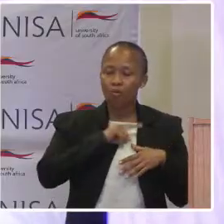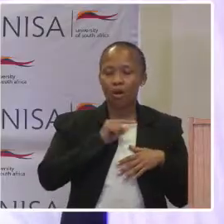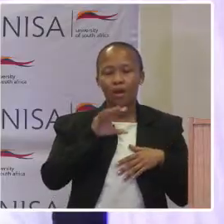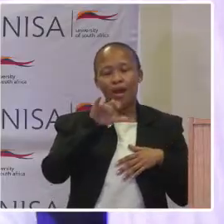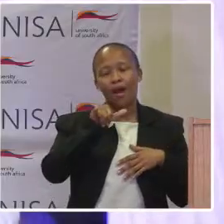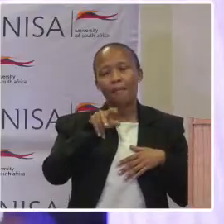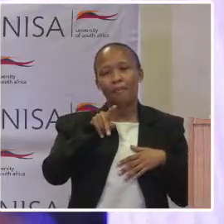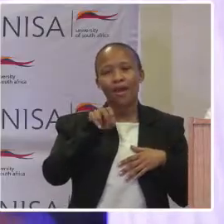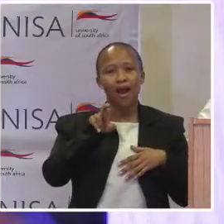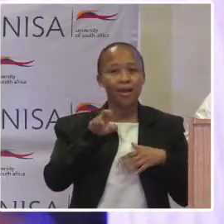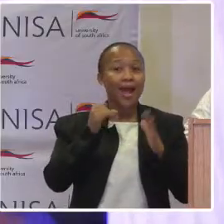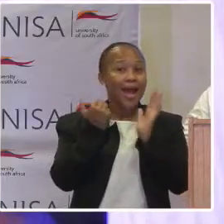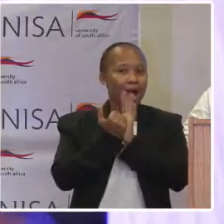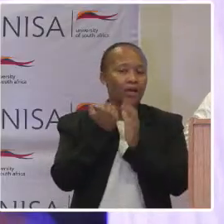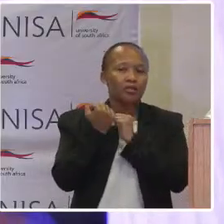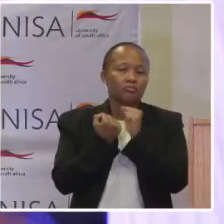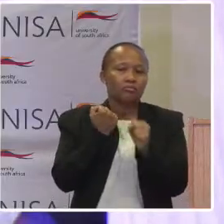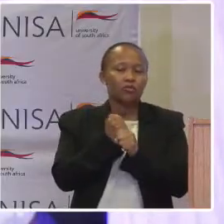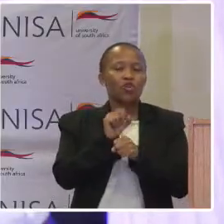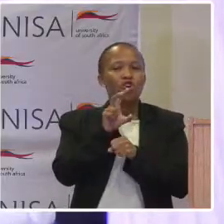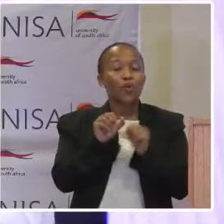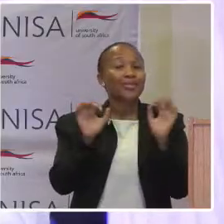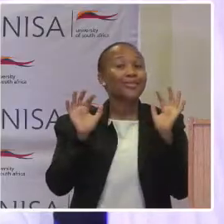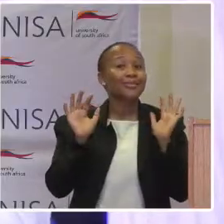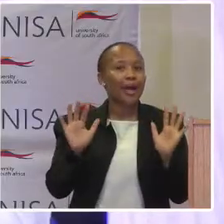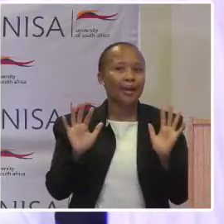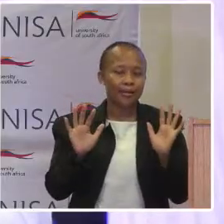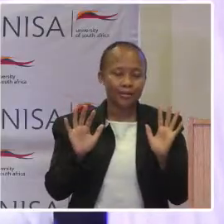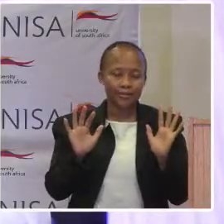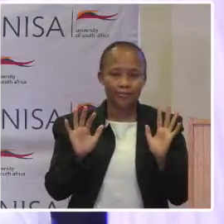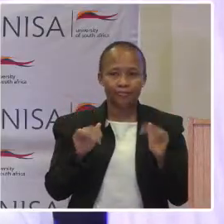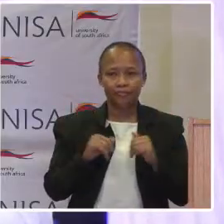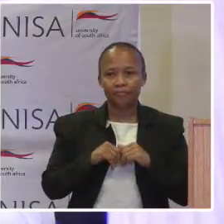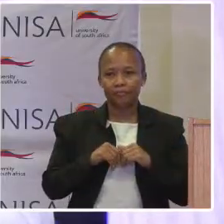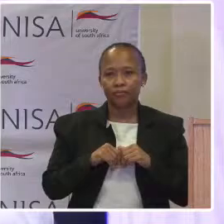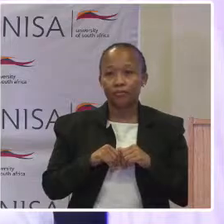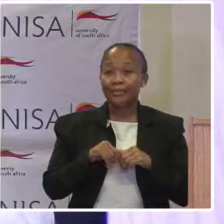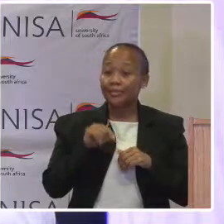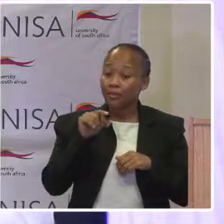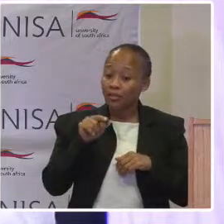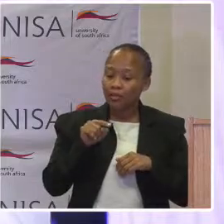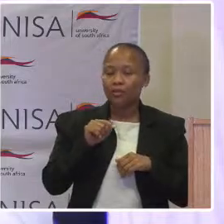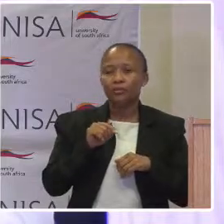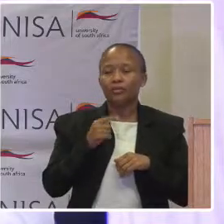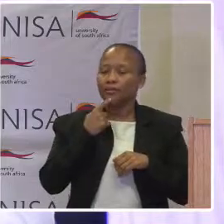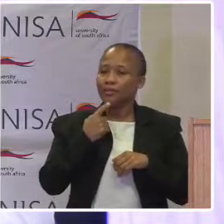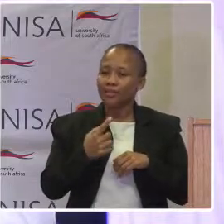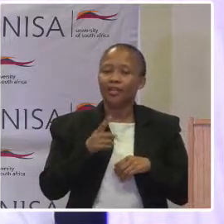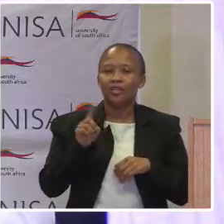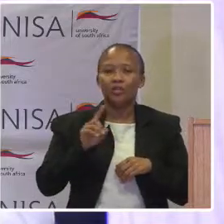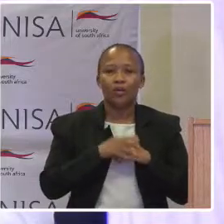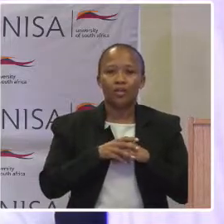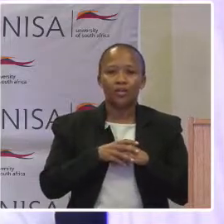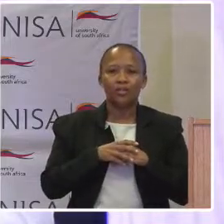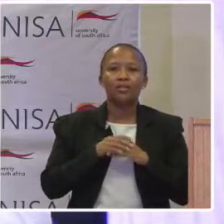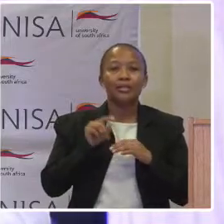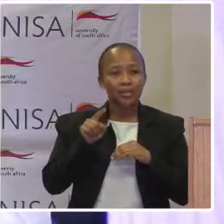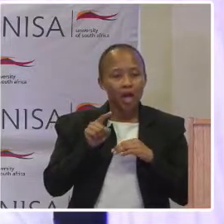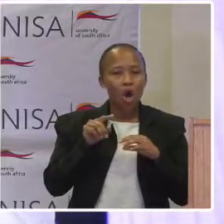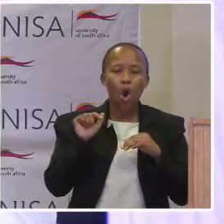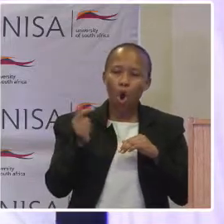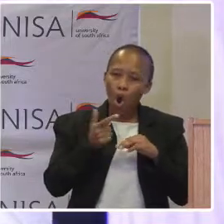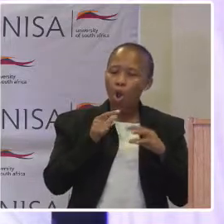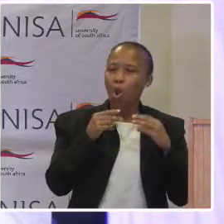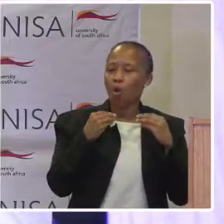of 2010 that mandates that all intellectual property emanating